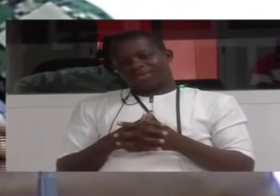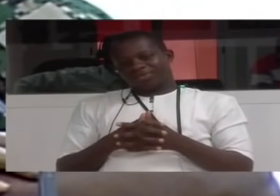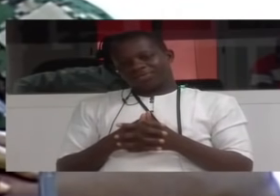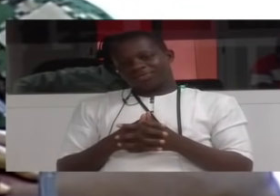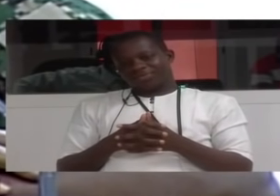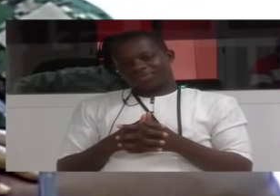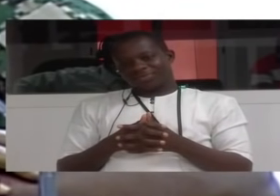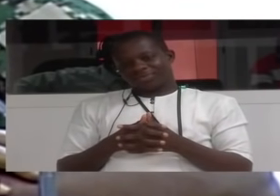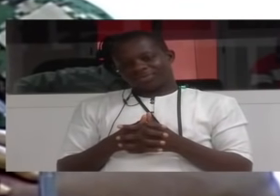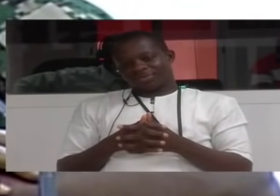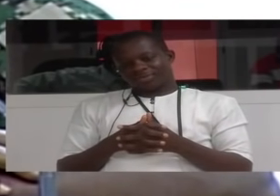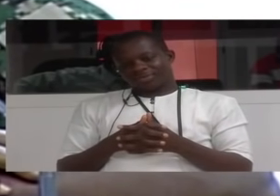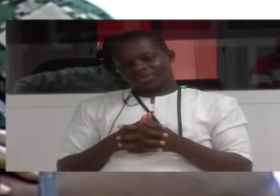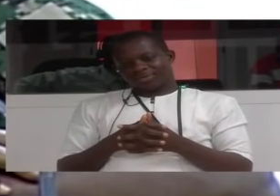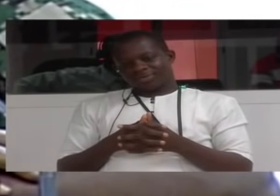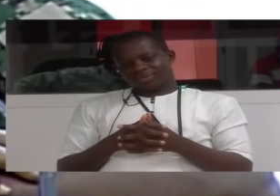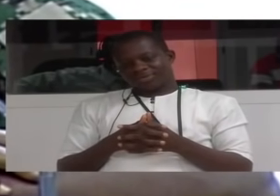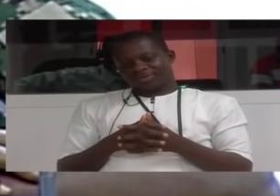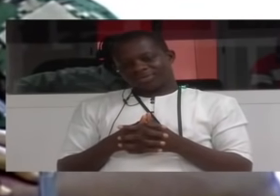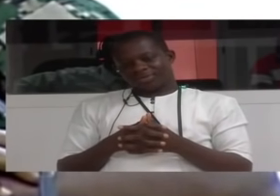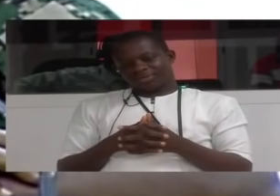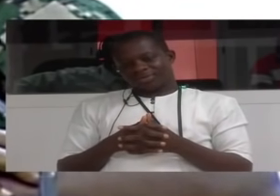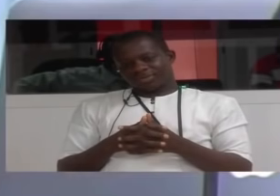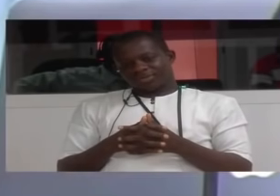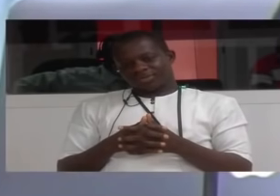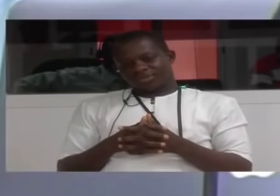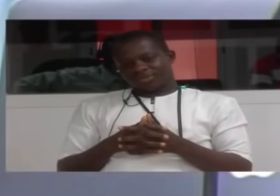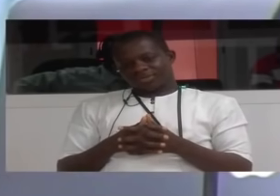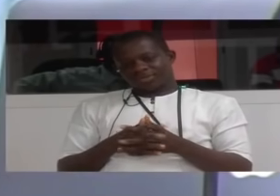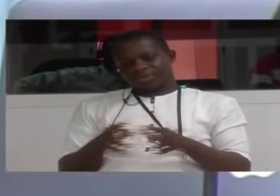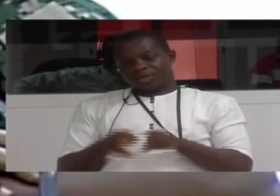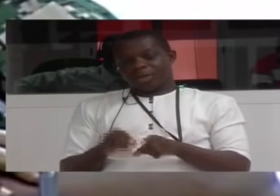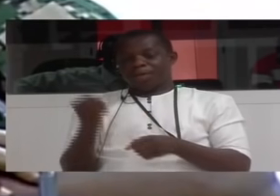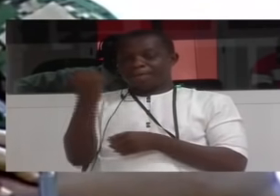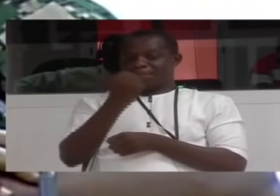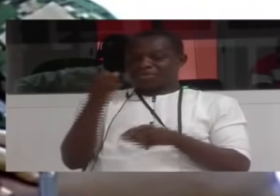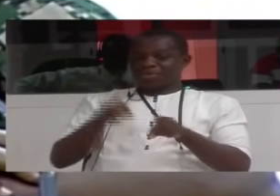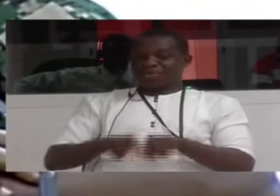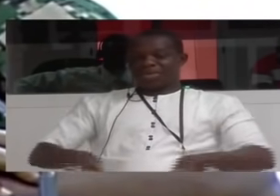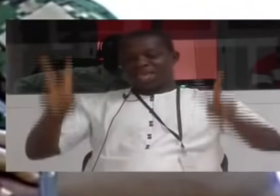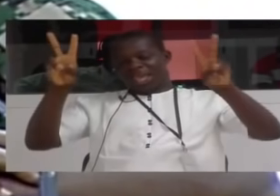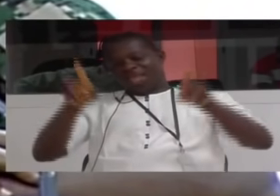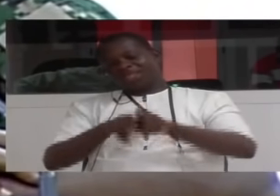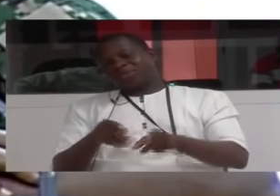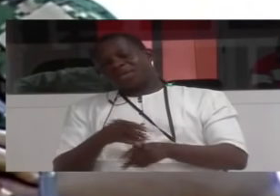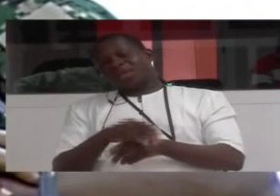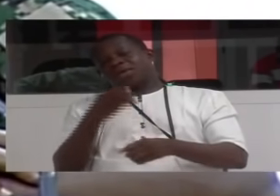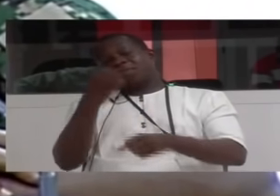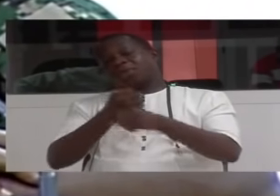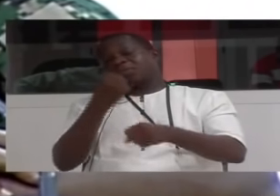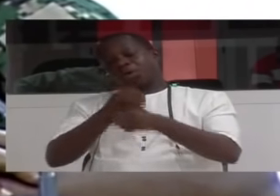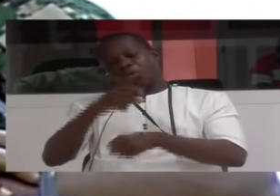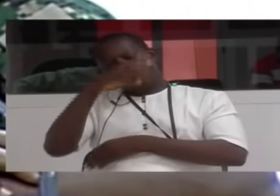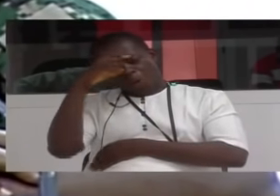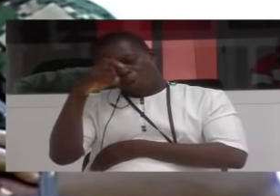I told Manga to give me my share. Mané ma ñu ya aja me daf ñu nekk di reey rek. Dañu ligéyal